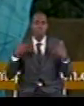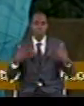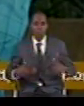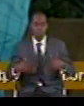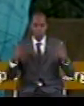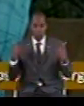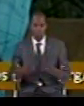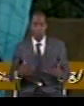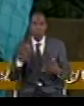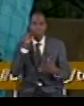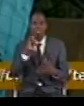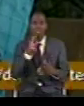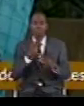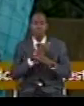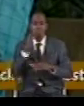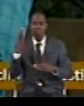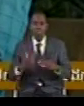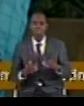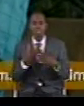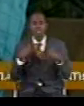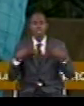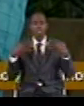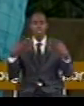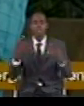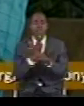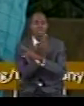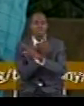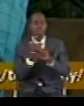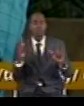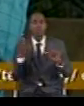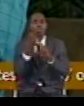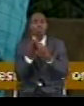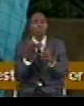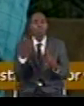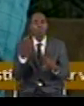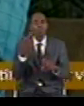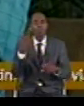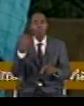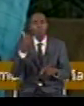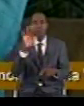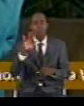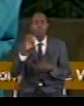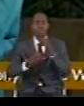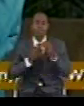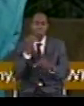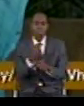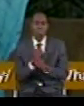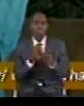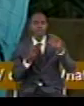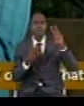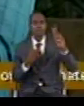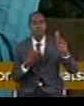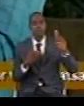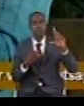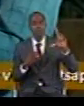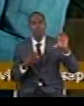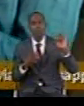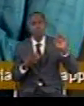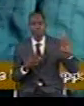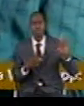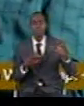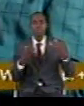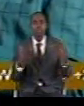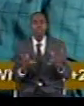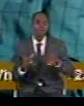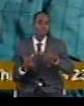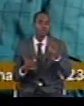totally healed and liberated from 15 years of ulcer. And now we'll take this from UK,